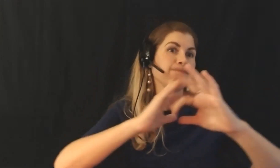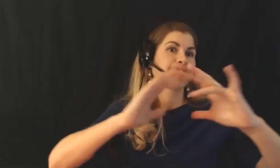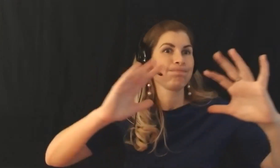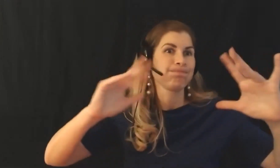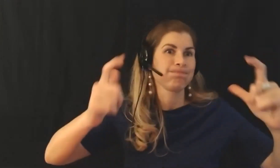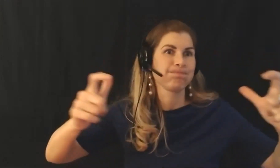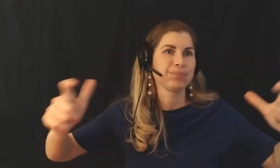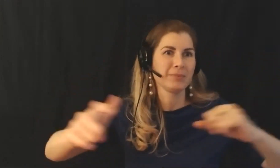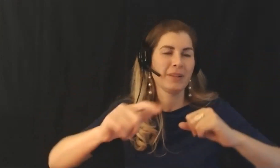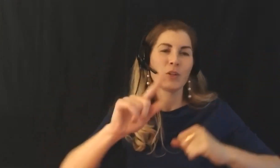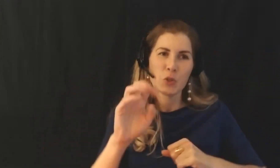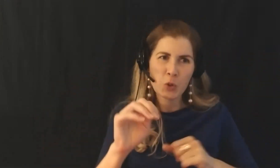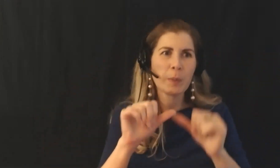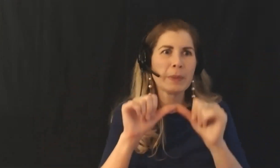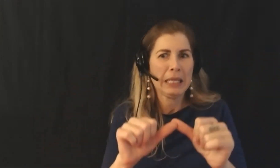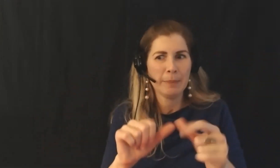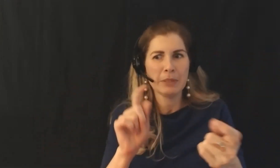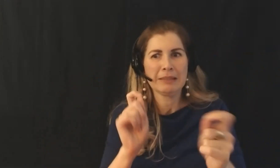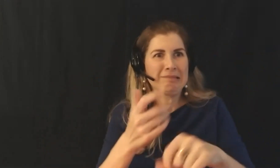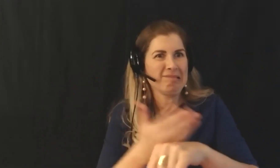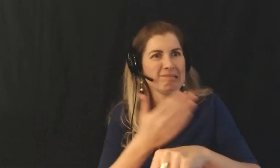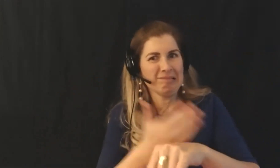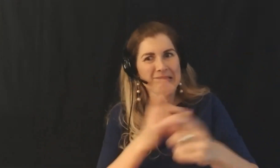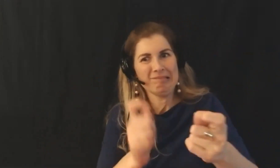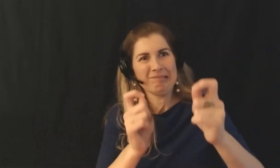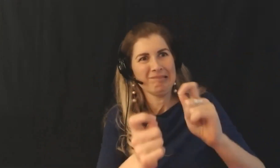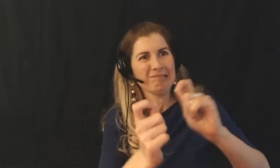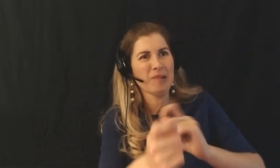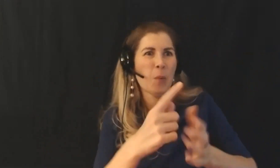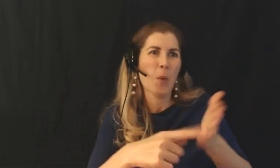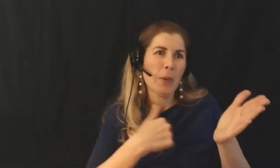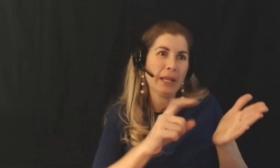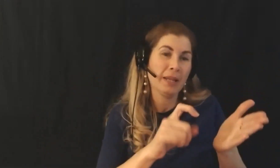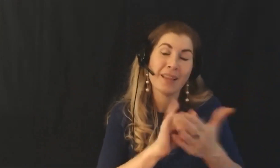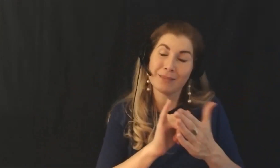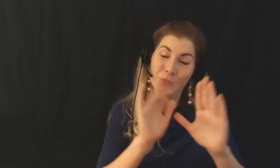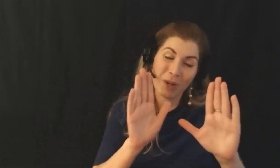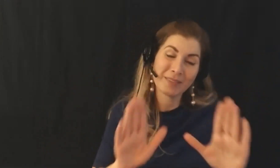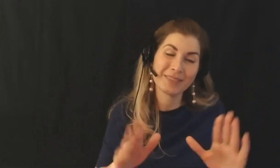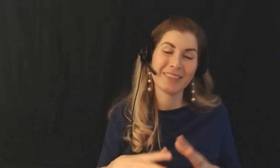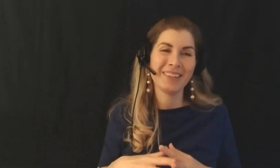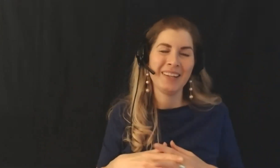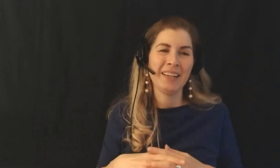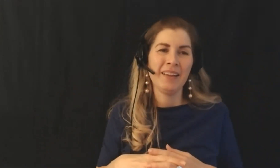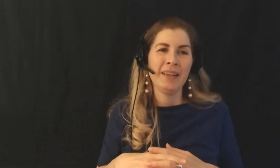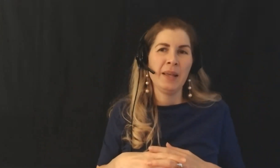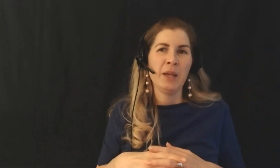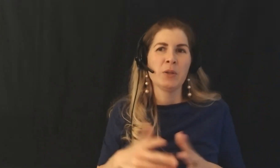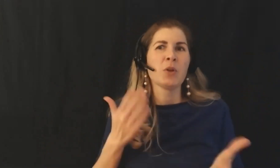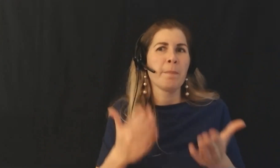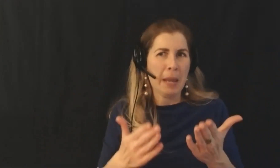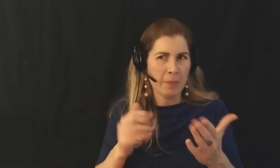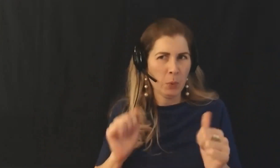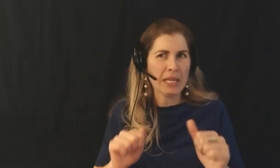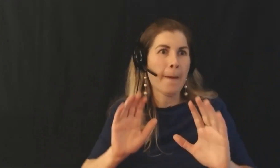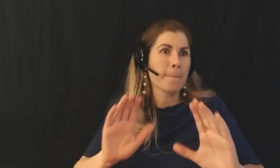upgrading things and changing them based on the demand of what we need, which is really great. So maybe that's something we could push for, because that would